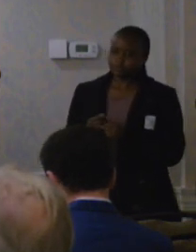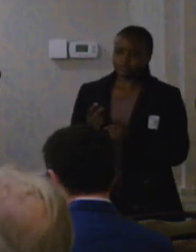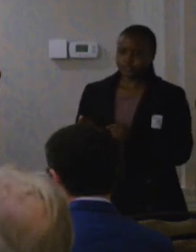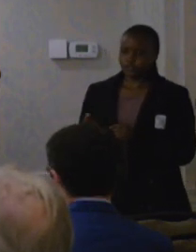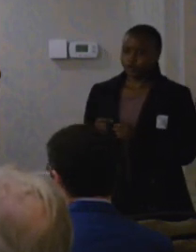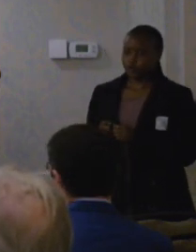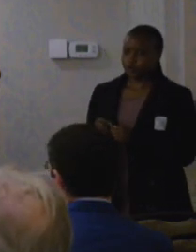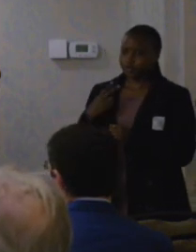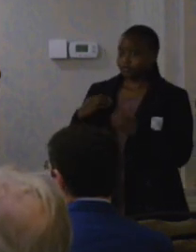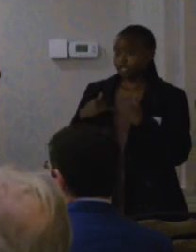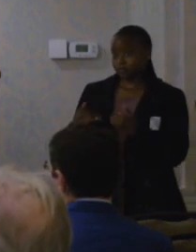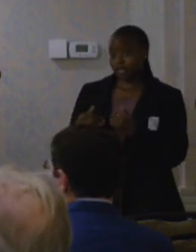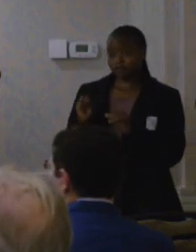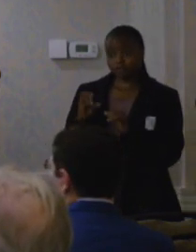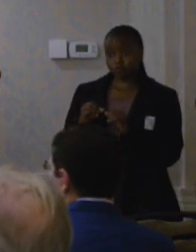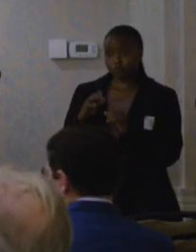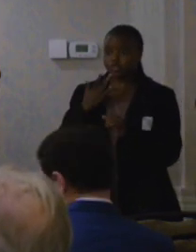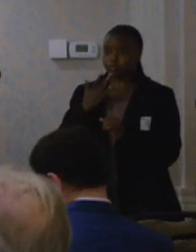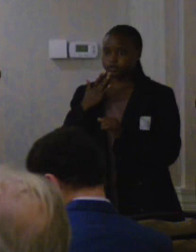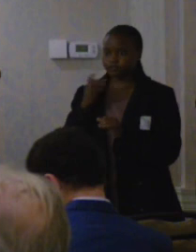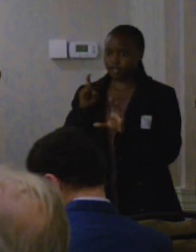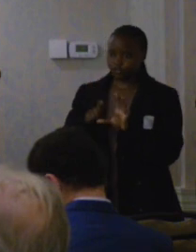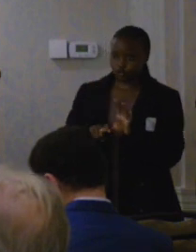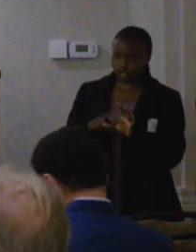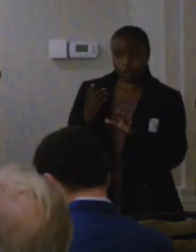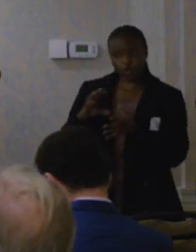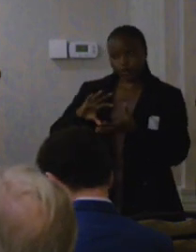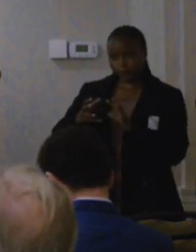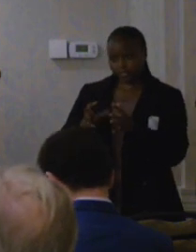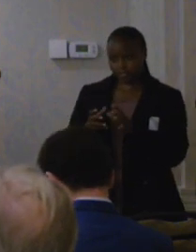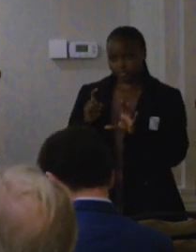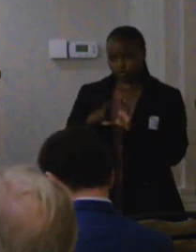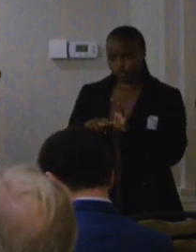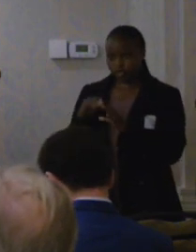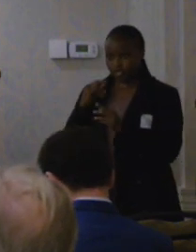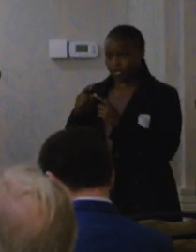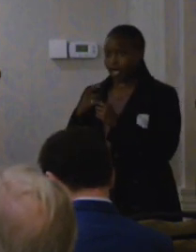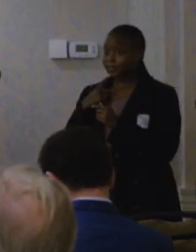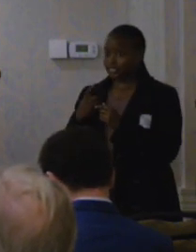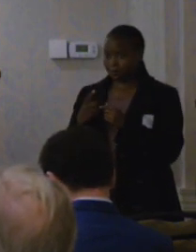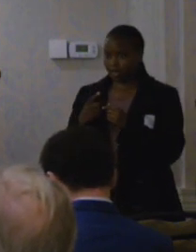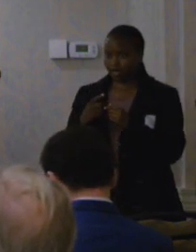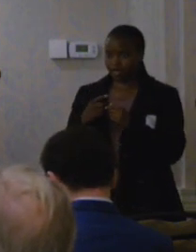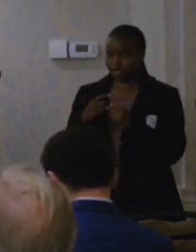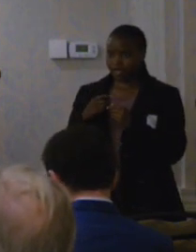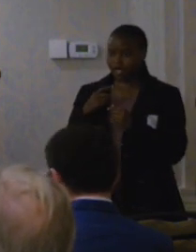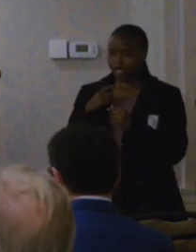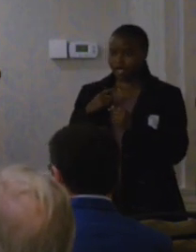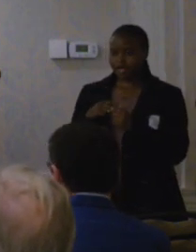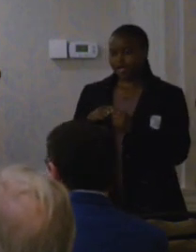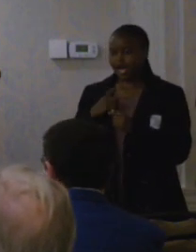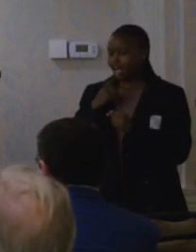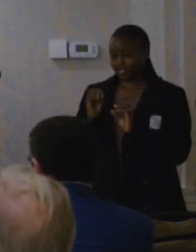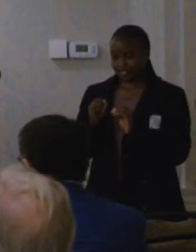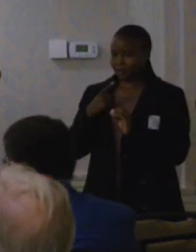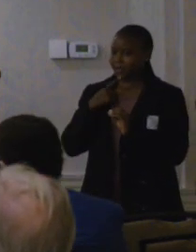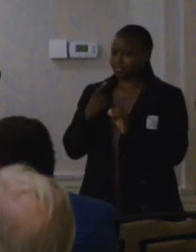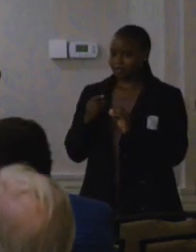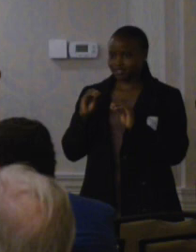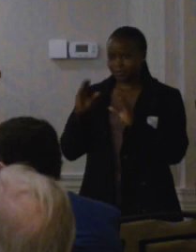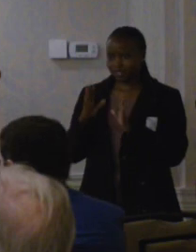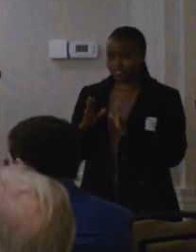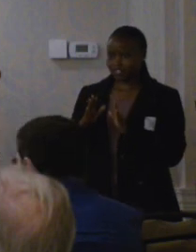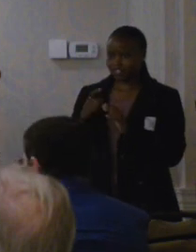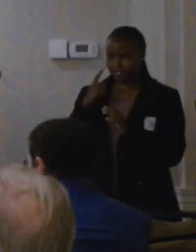a single activity and next one skip. And because in the whole trajectory, it can make you really about that develop